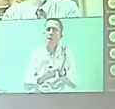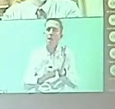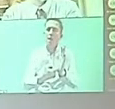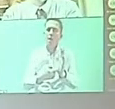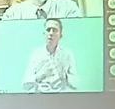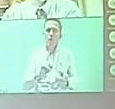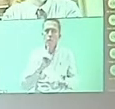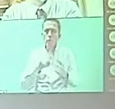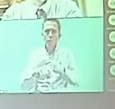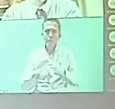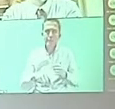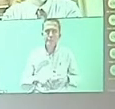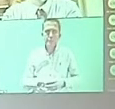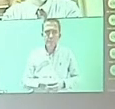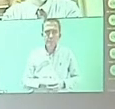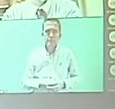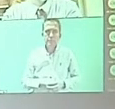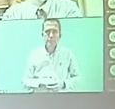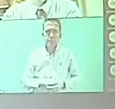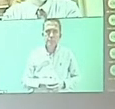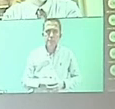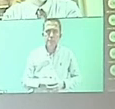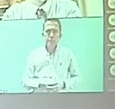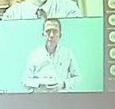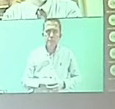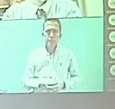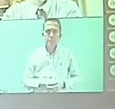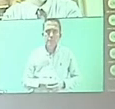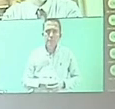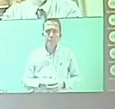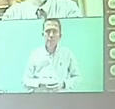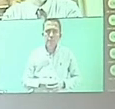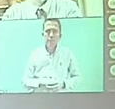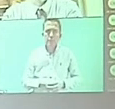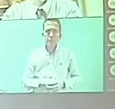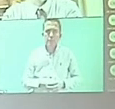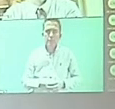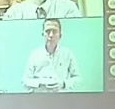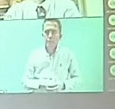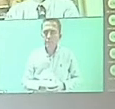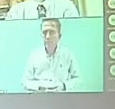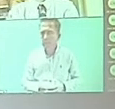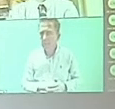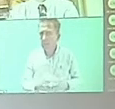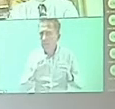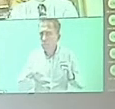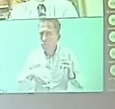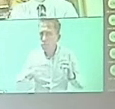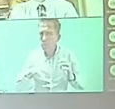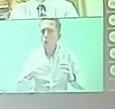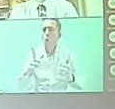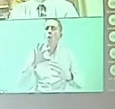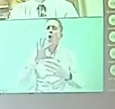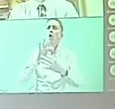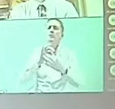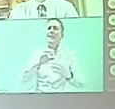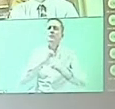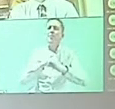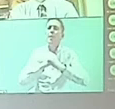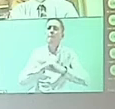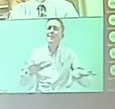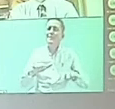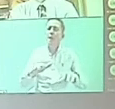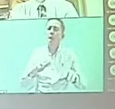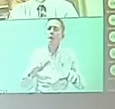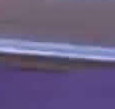Yes, it was regarding the contacting the media and that. That was a question I was going to ask today as well, but I have to thank the Council